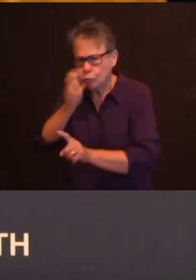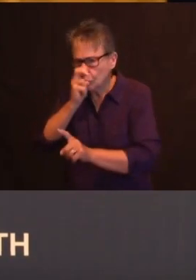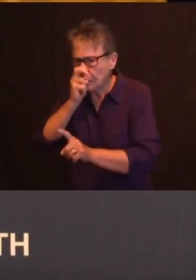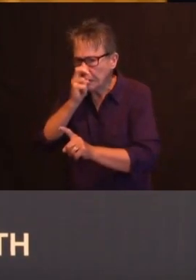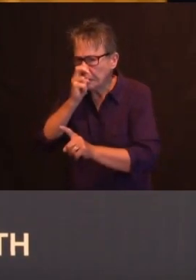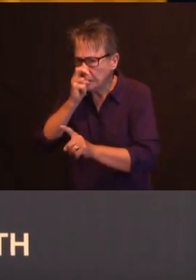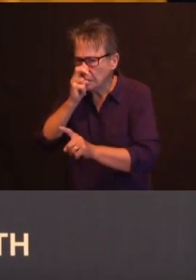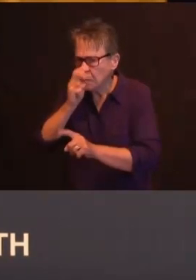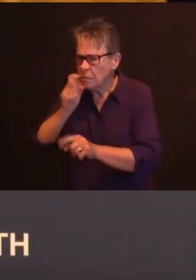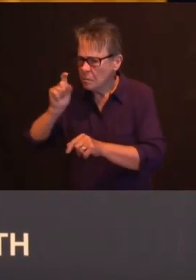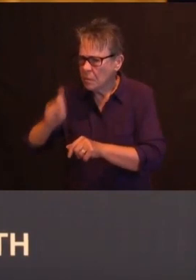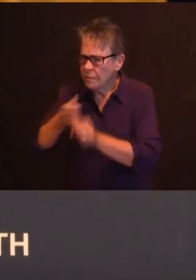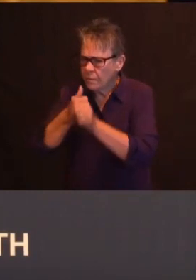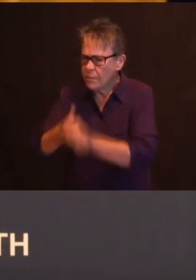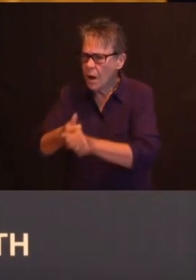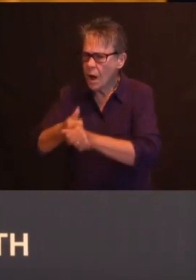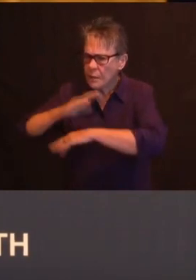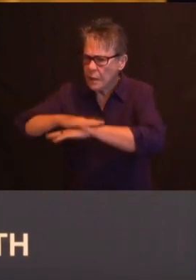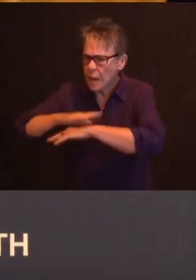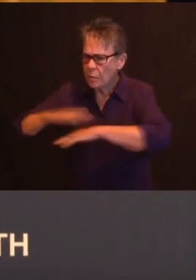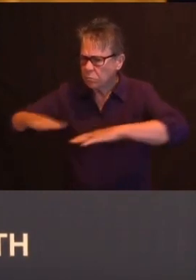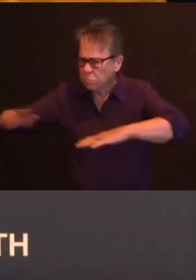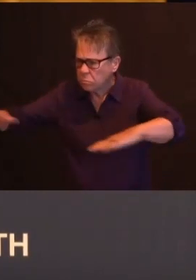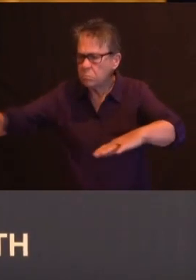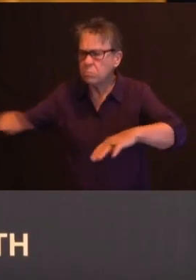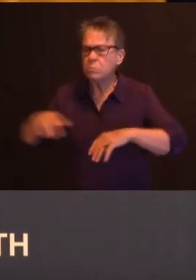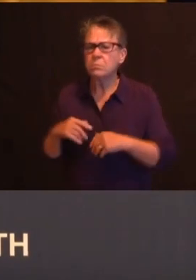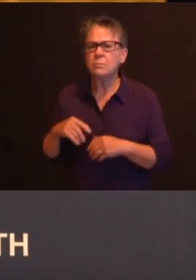So, we have worked as best we can with the industry,